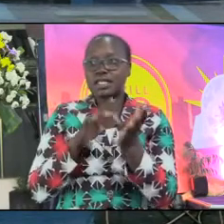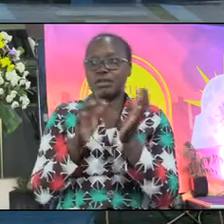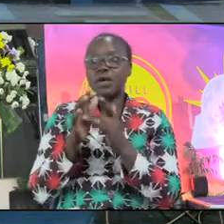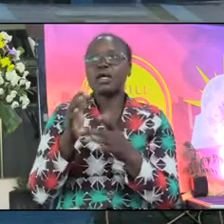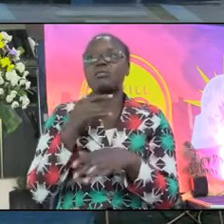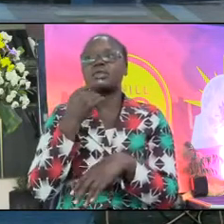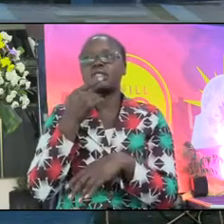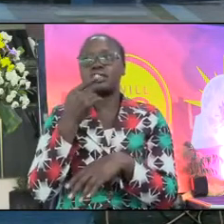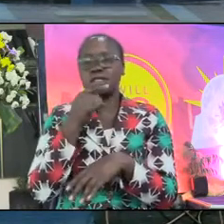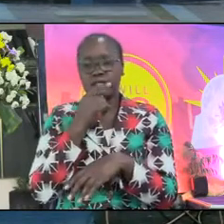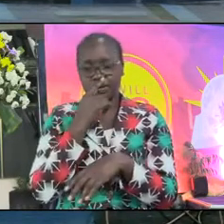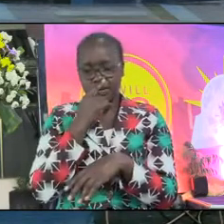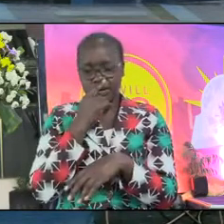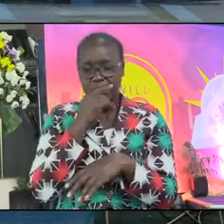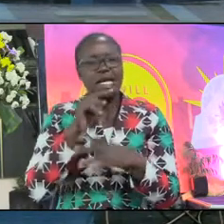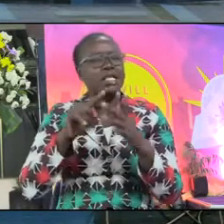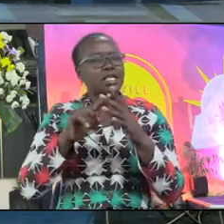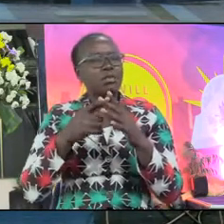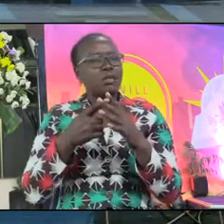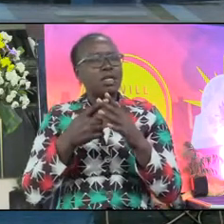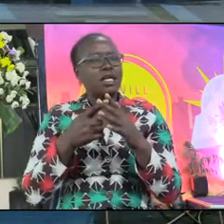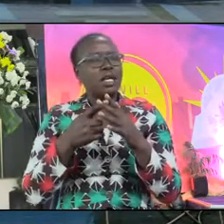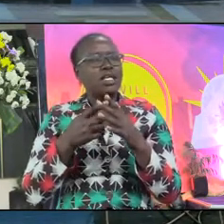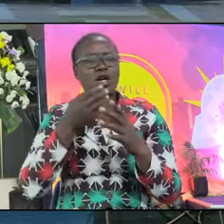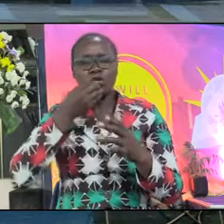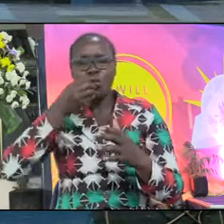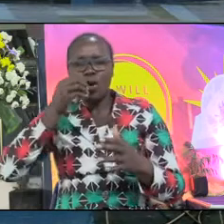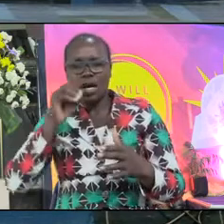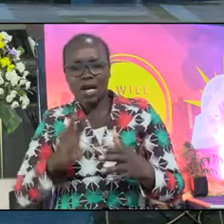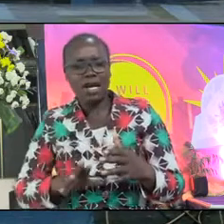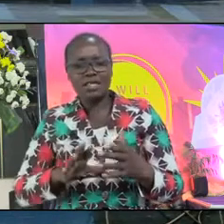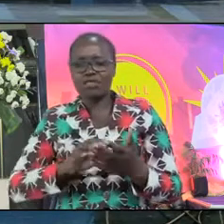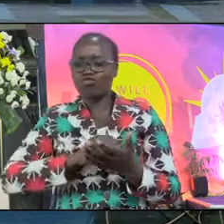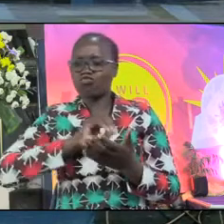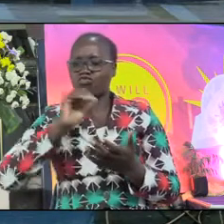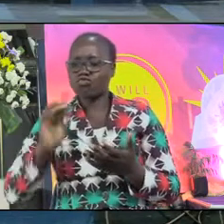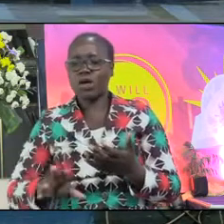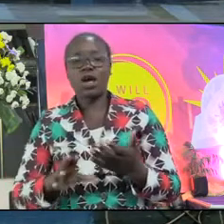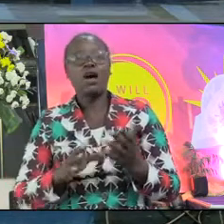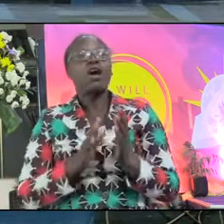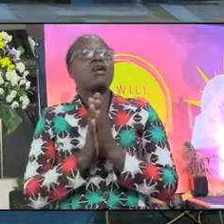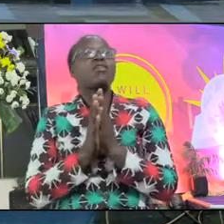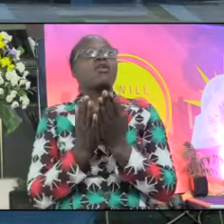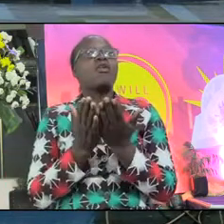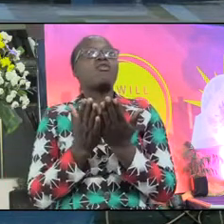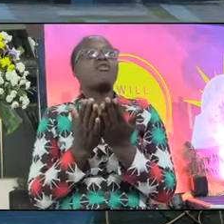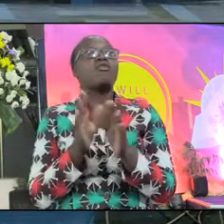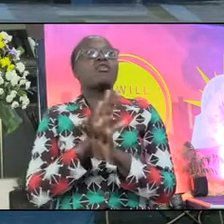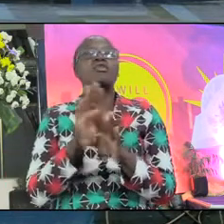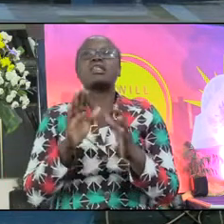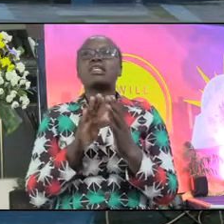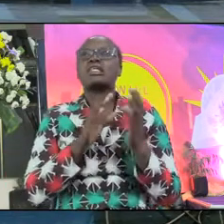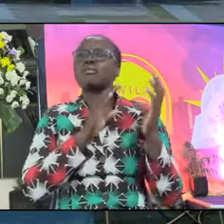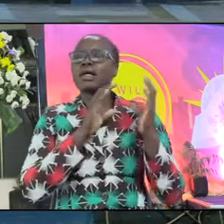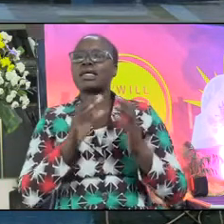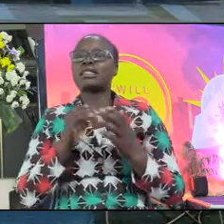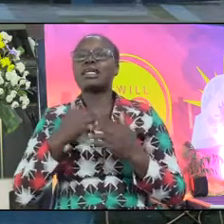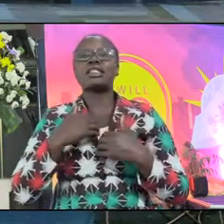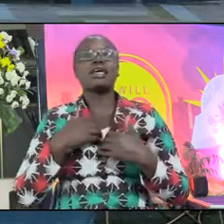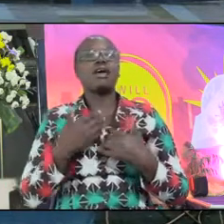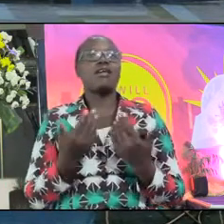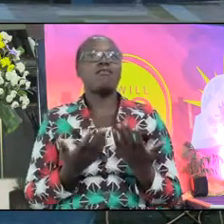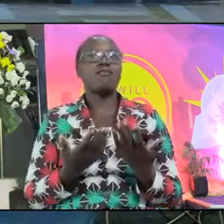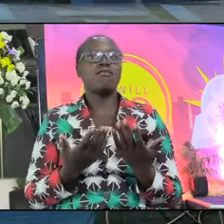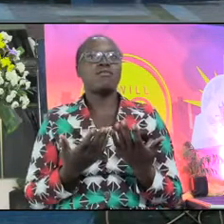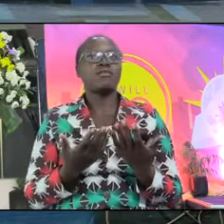Bible says, that they began to cast the extra cargo overboard with their own hands.